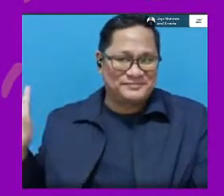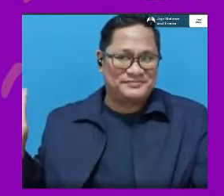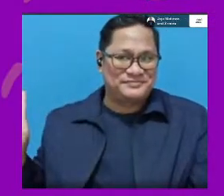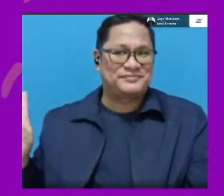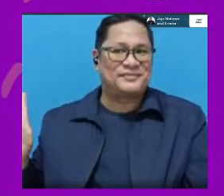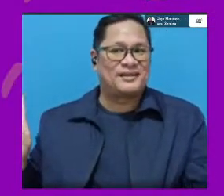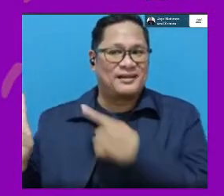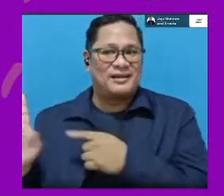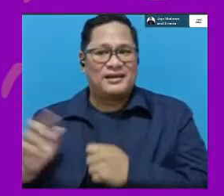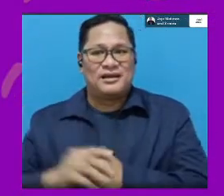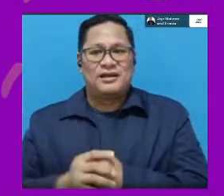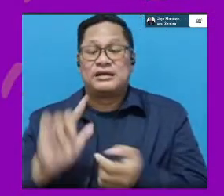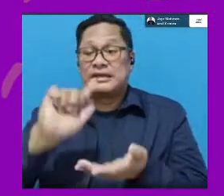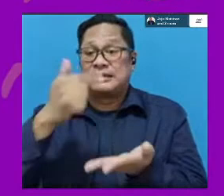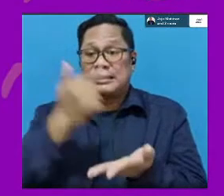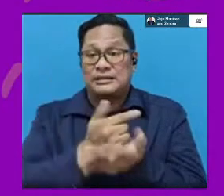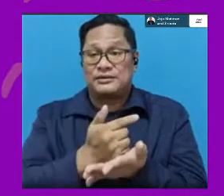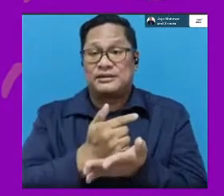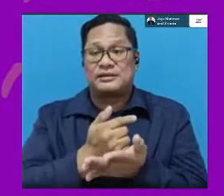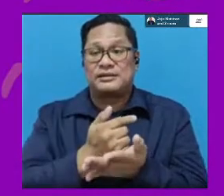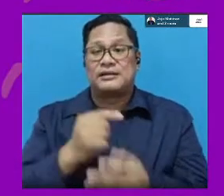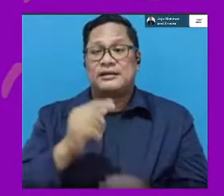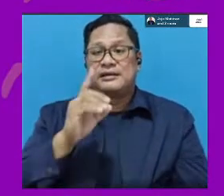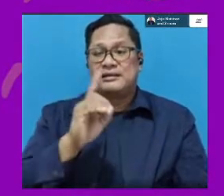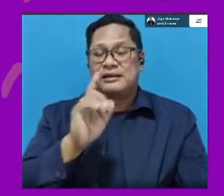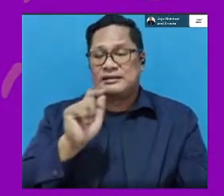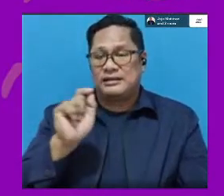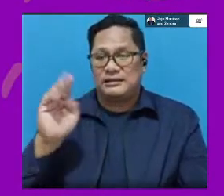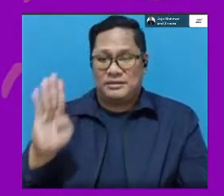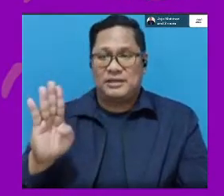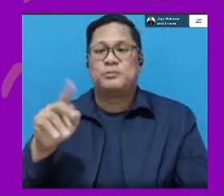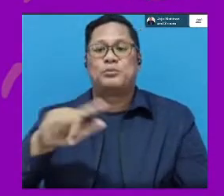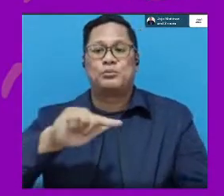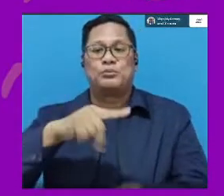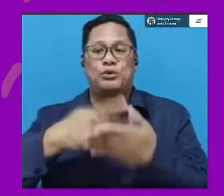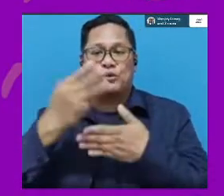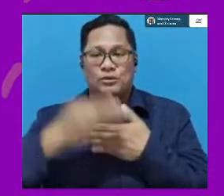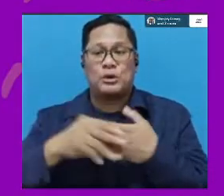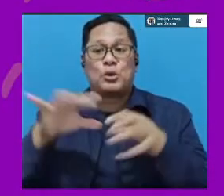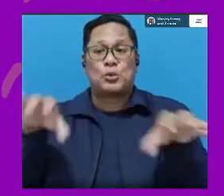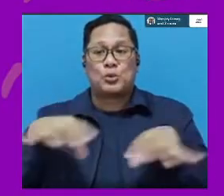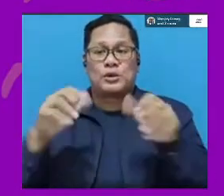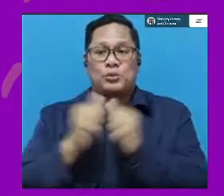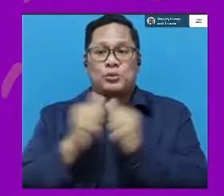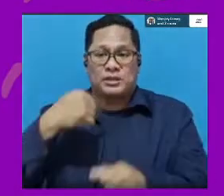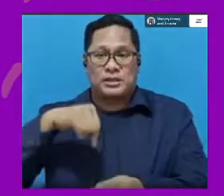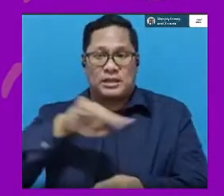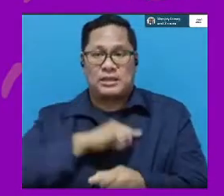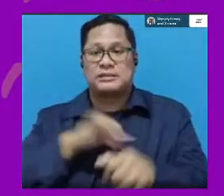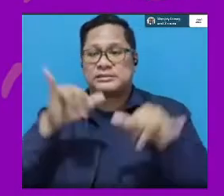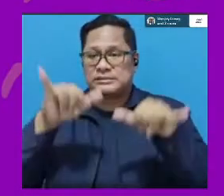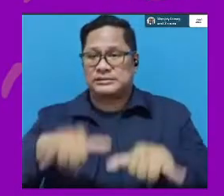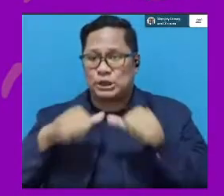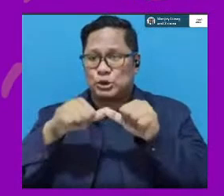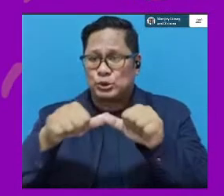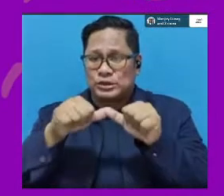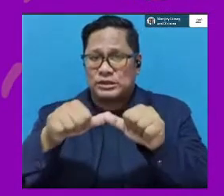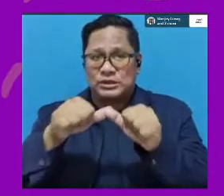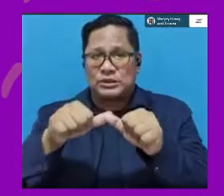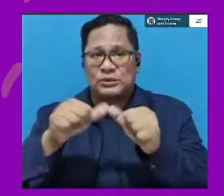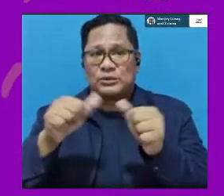She is a graduate of the DTTB program, and she has been working with us. She stayed on with